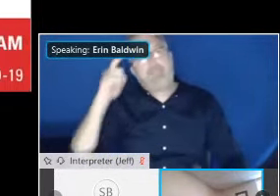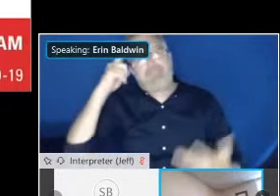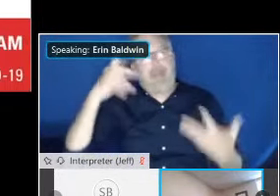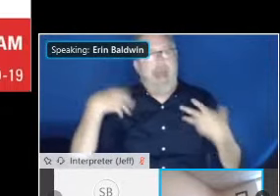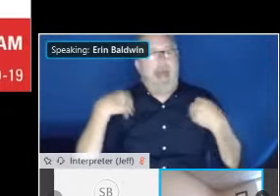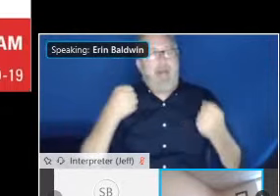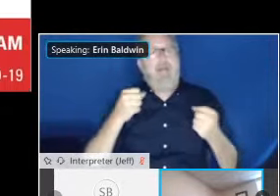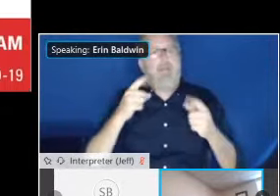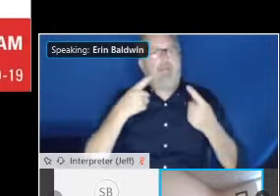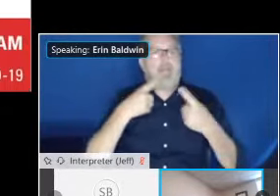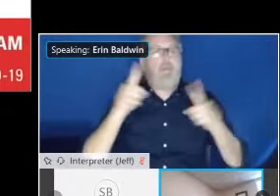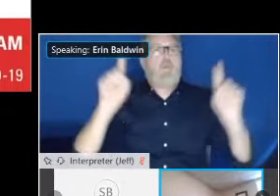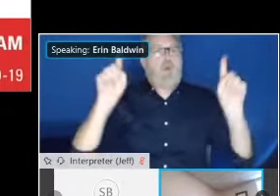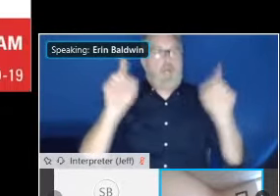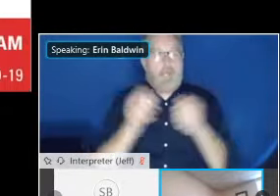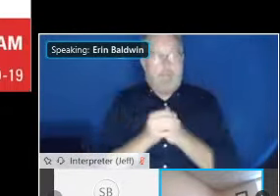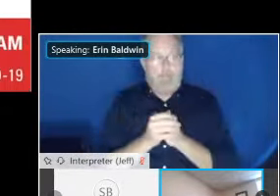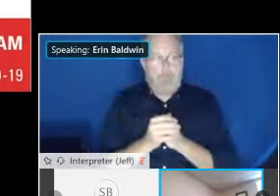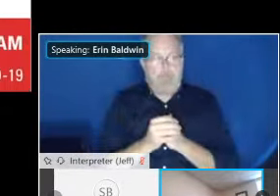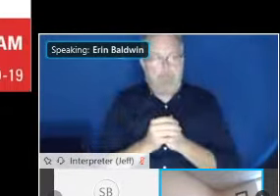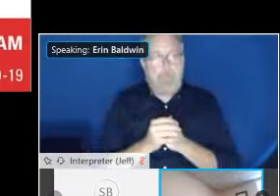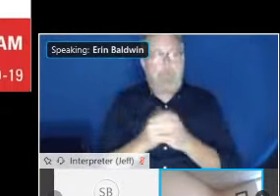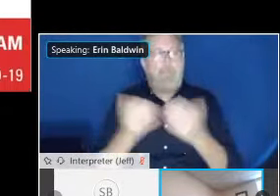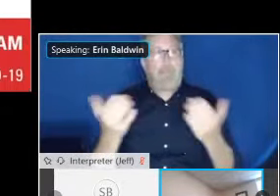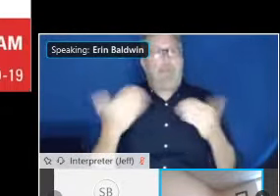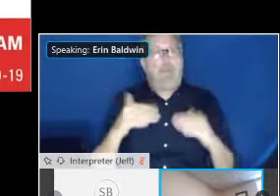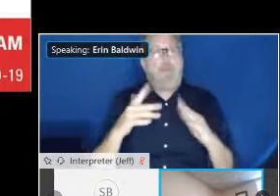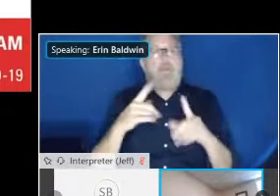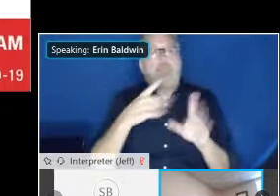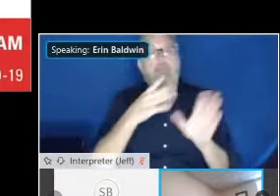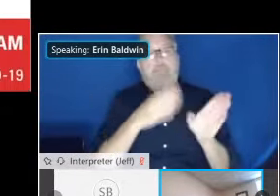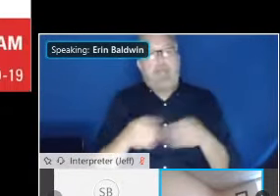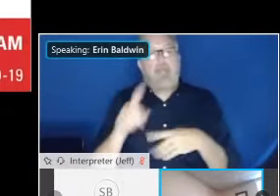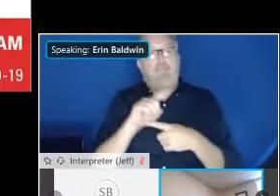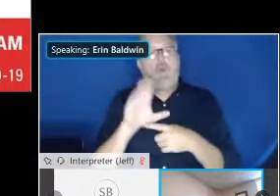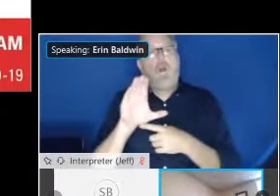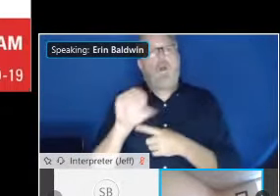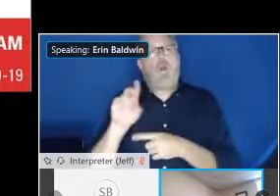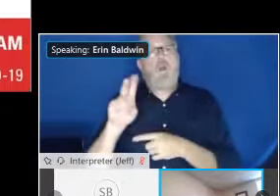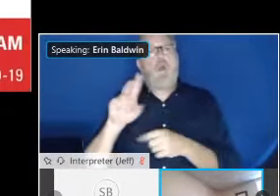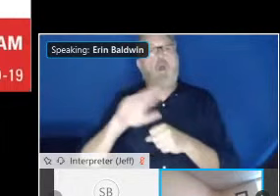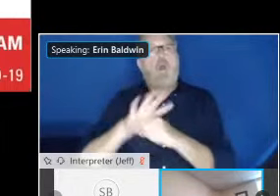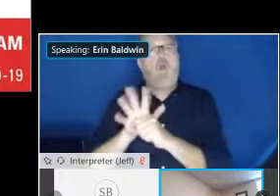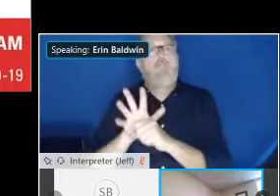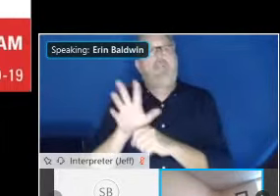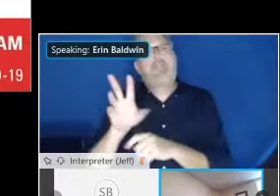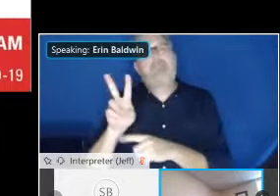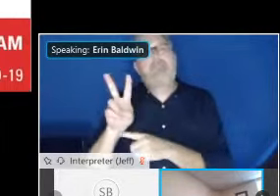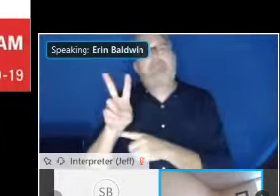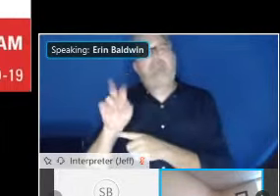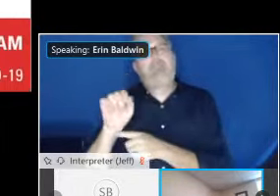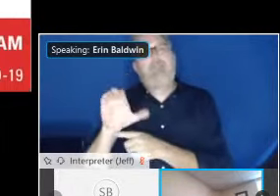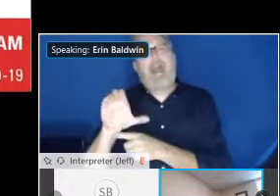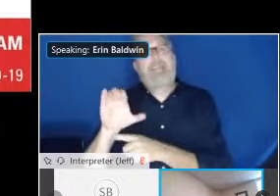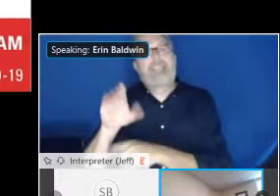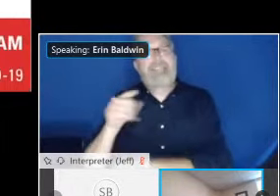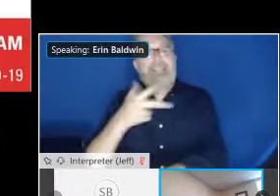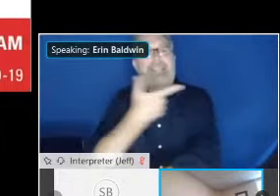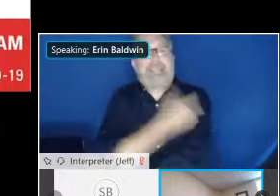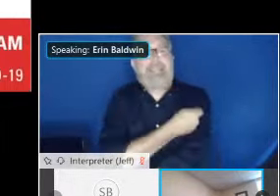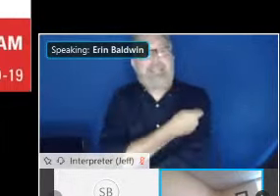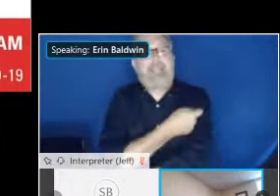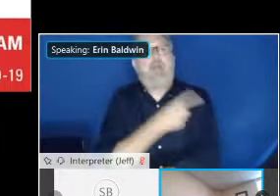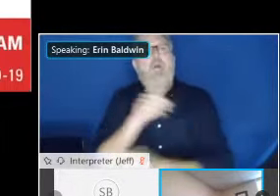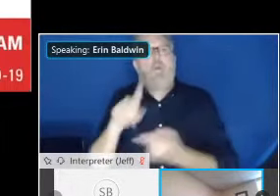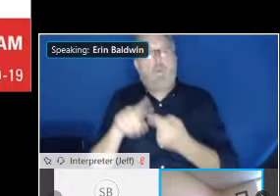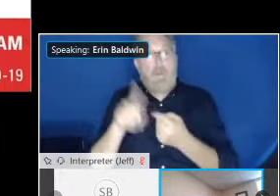effective as possible. We've also been planning for our COVID vaccine distribution as we continue to get more information from